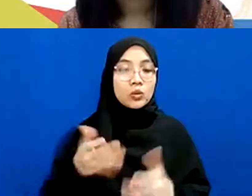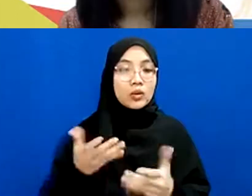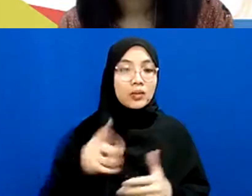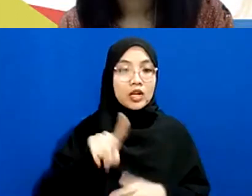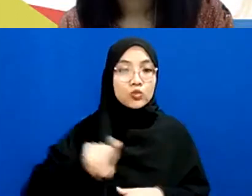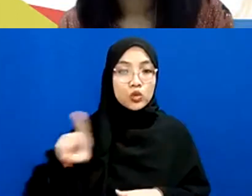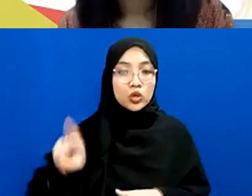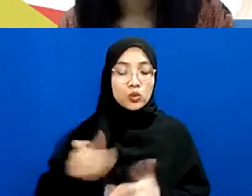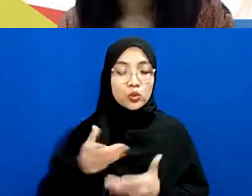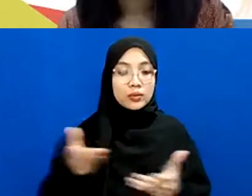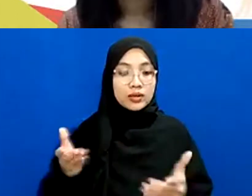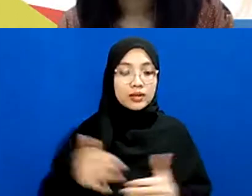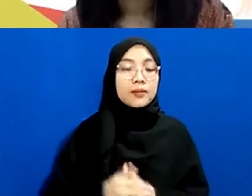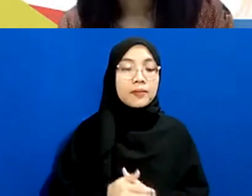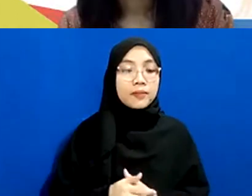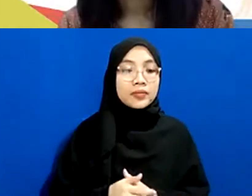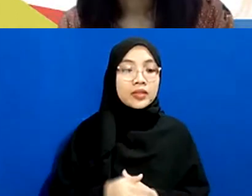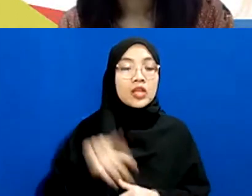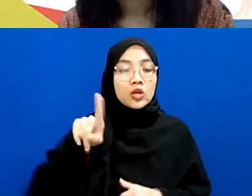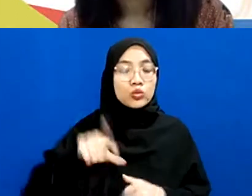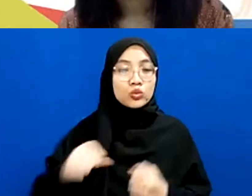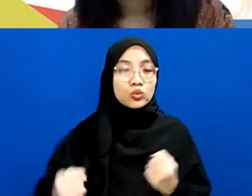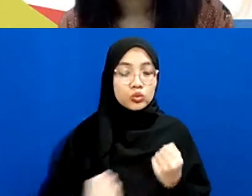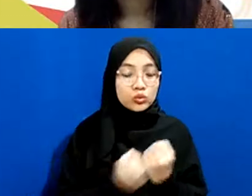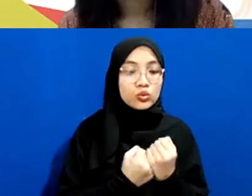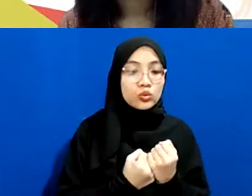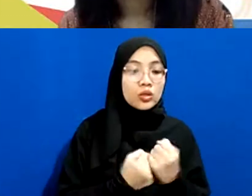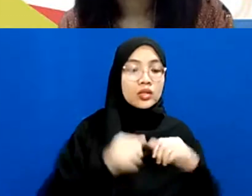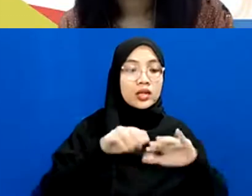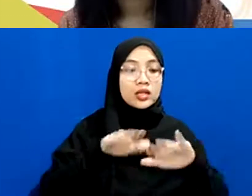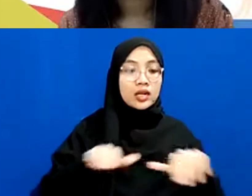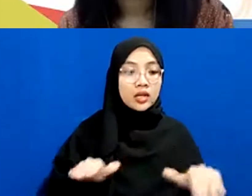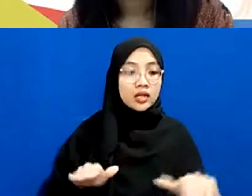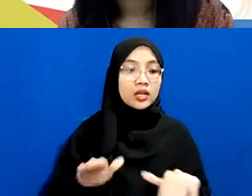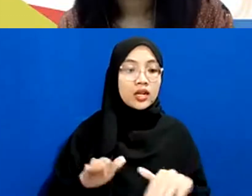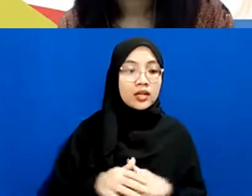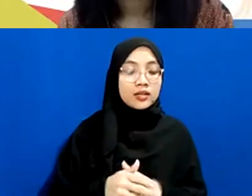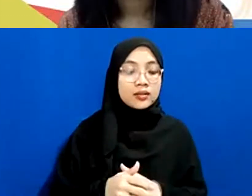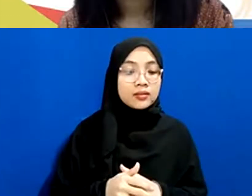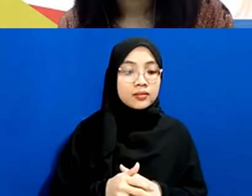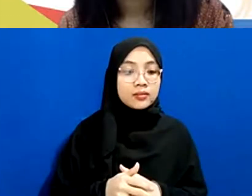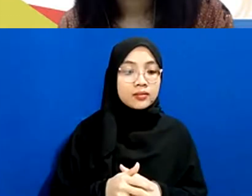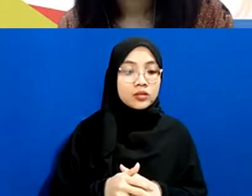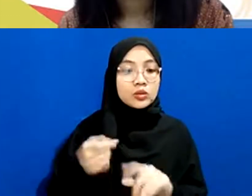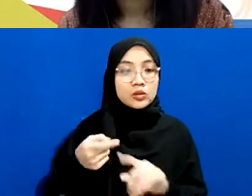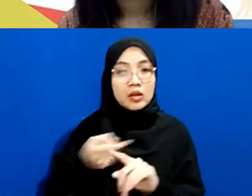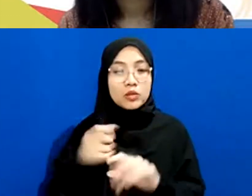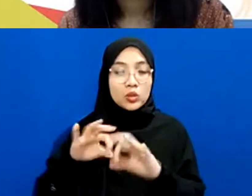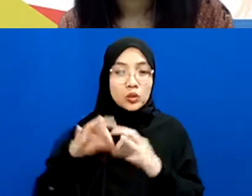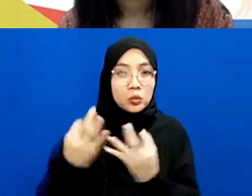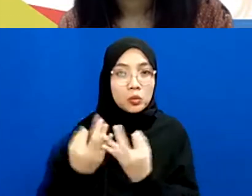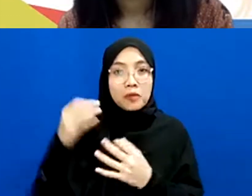students need support not only from their family but also from the government and from the school system